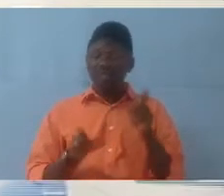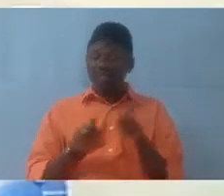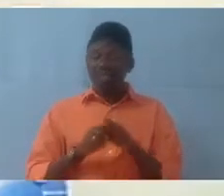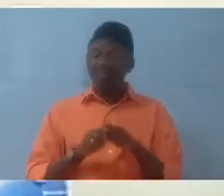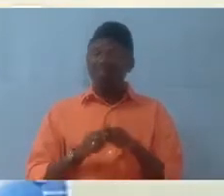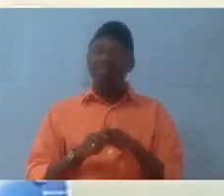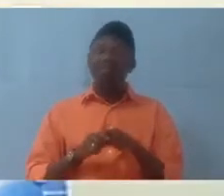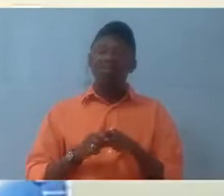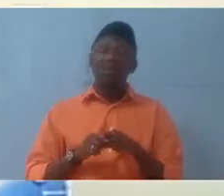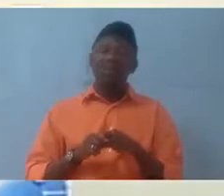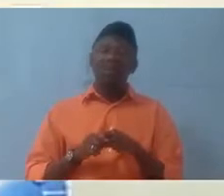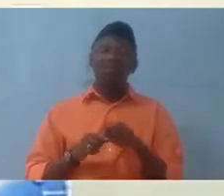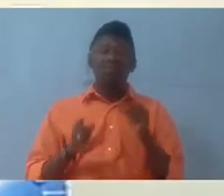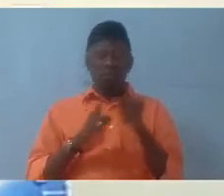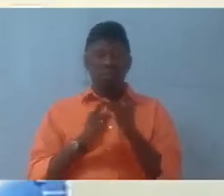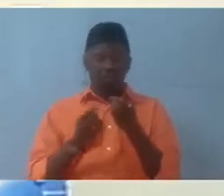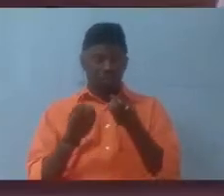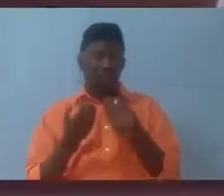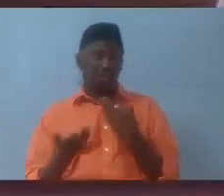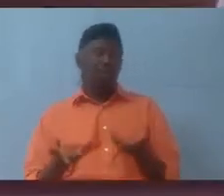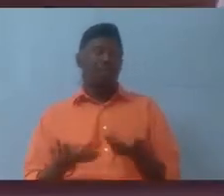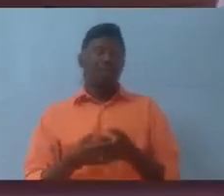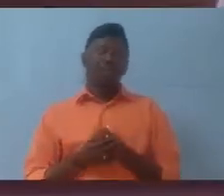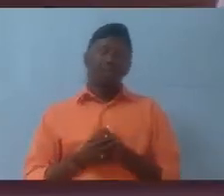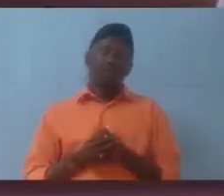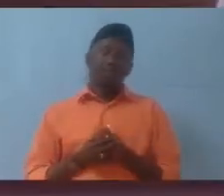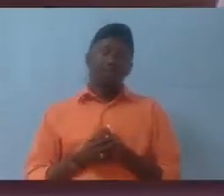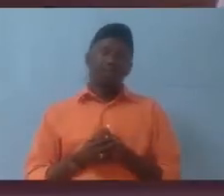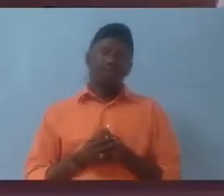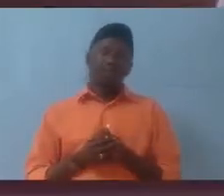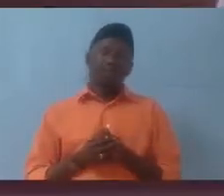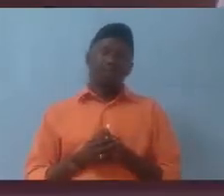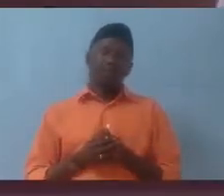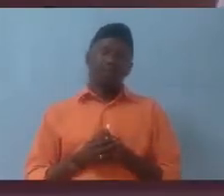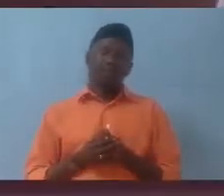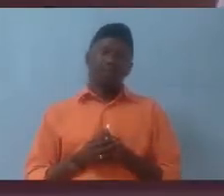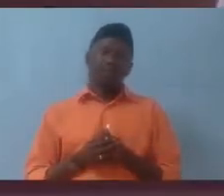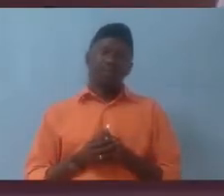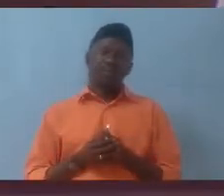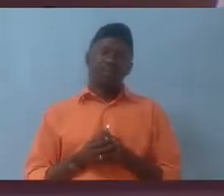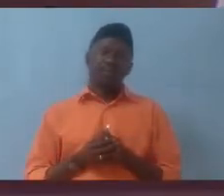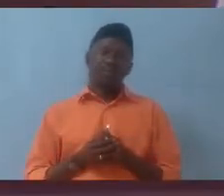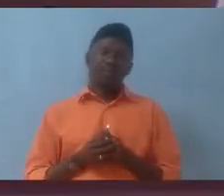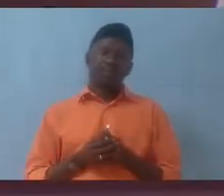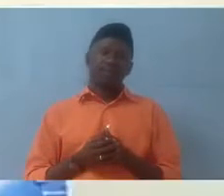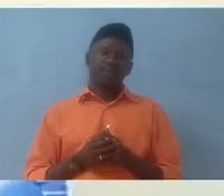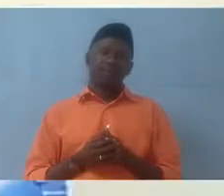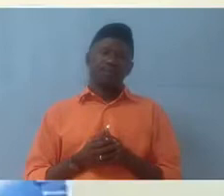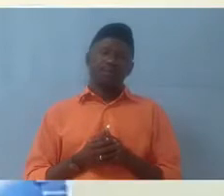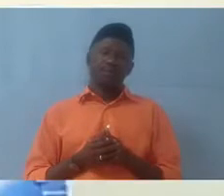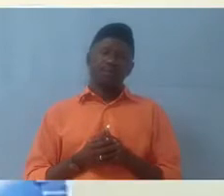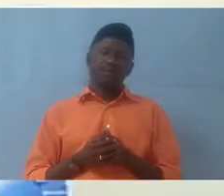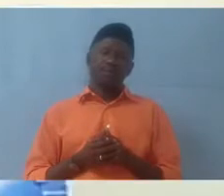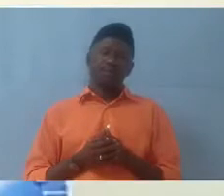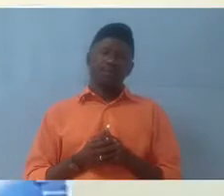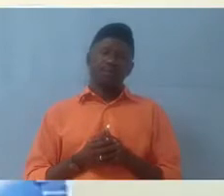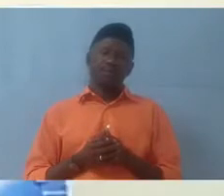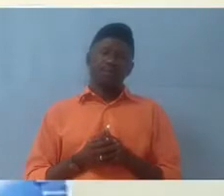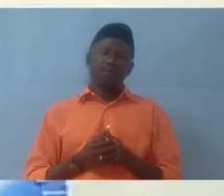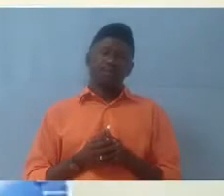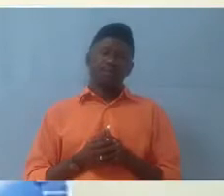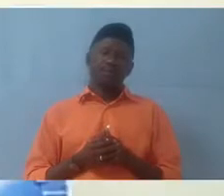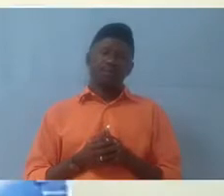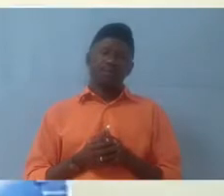taxawayam. Continue about the meeting in the office. Egalel ndaje mo mu ngeen don def ci office bi. Yes, so he